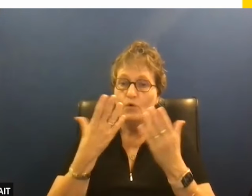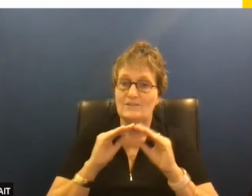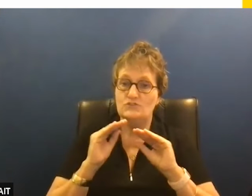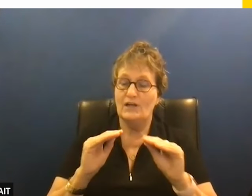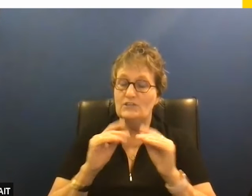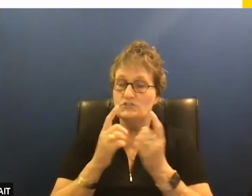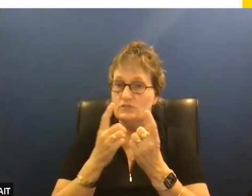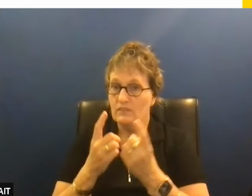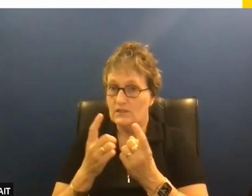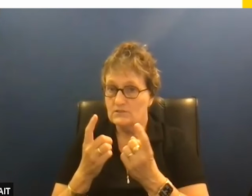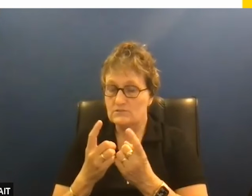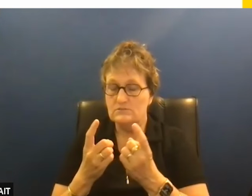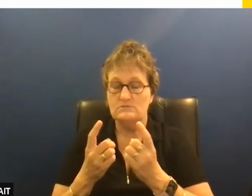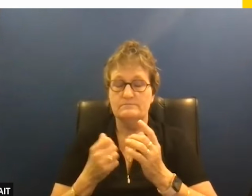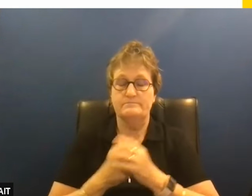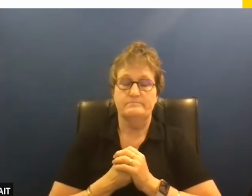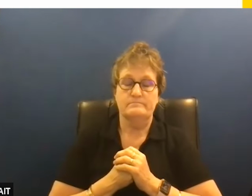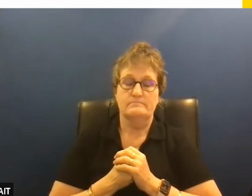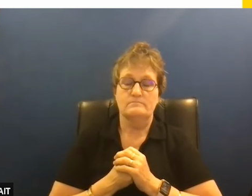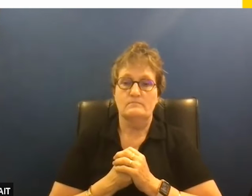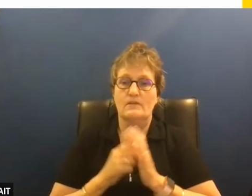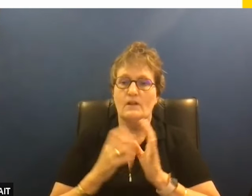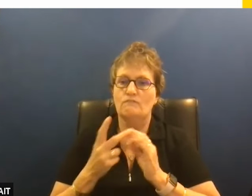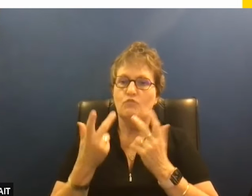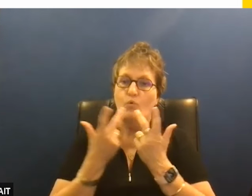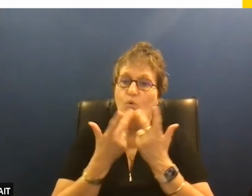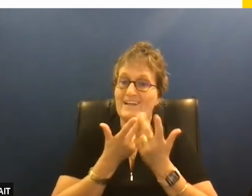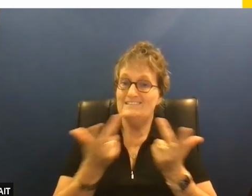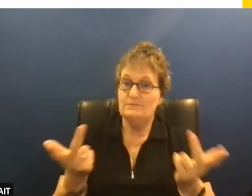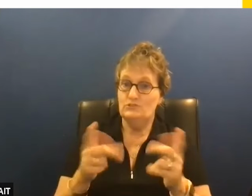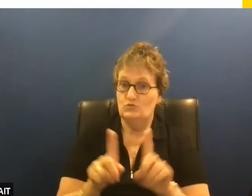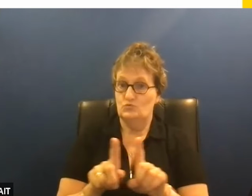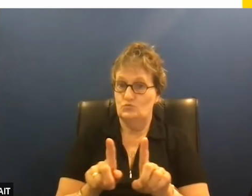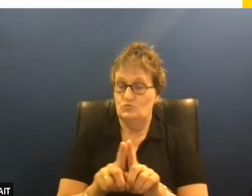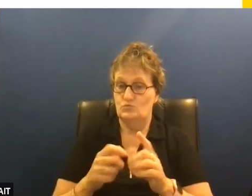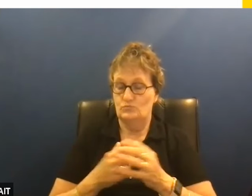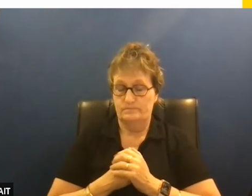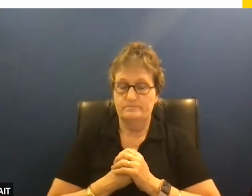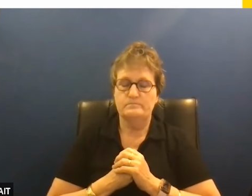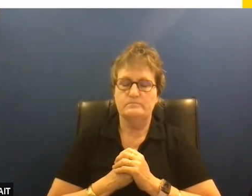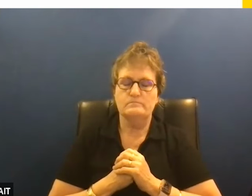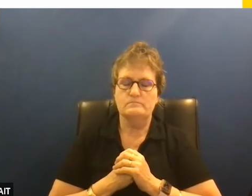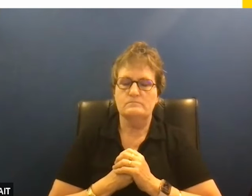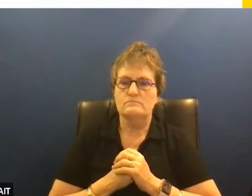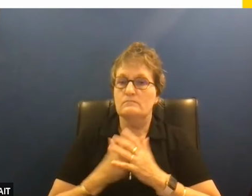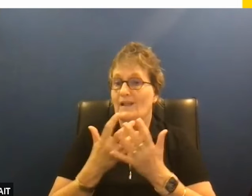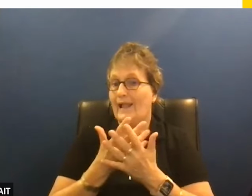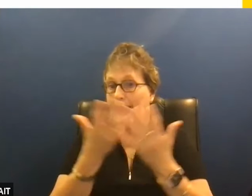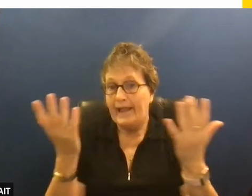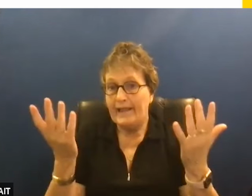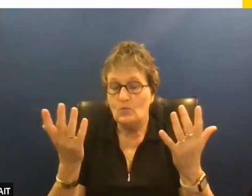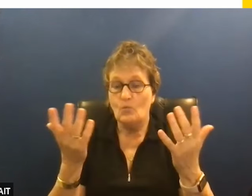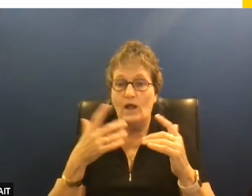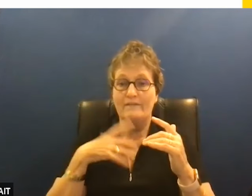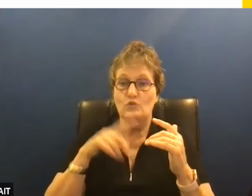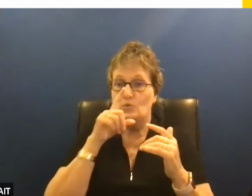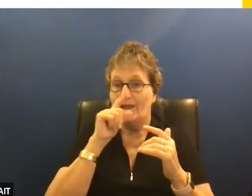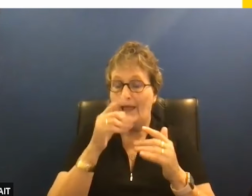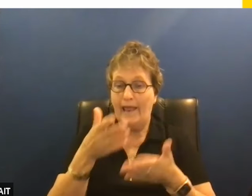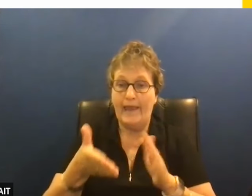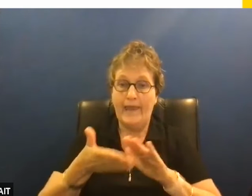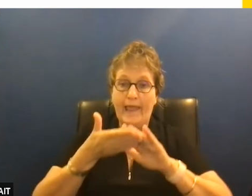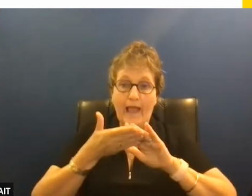other purposes or for exhibitions, for example. So anyone, if you can help, please let me